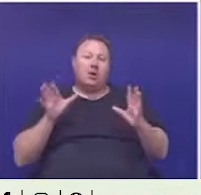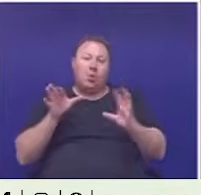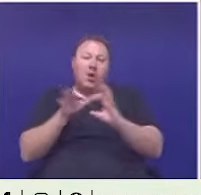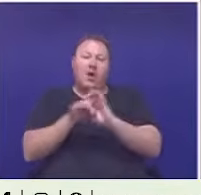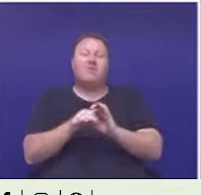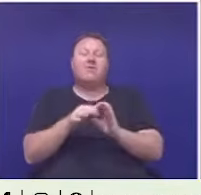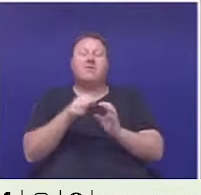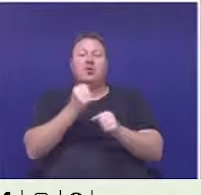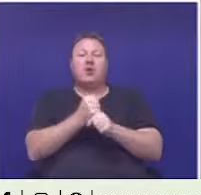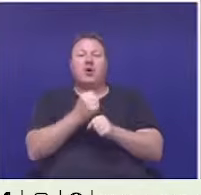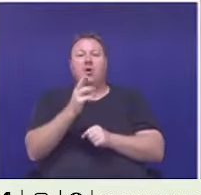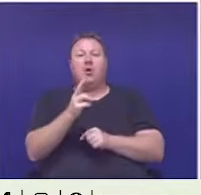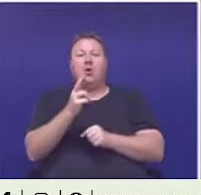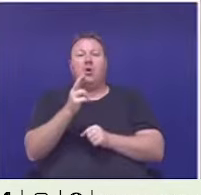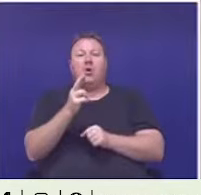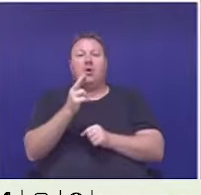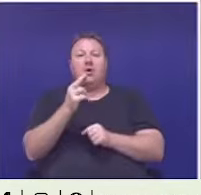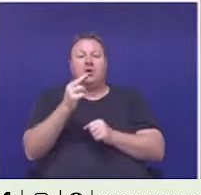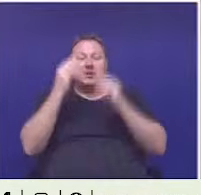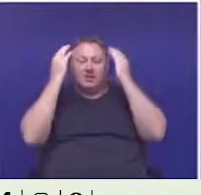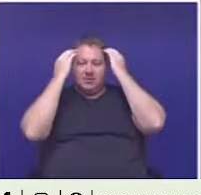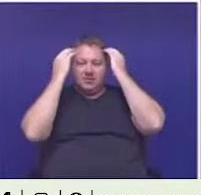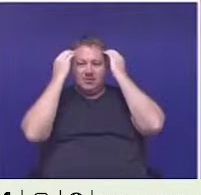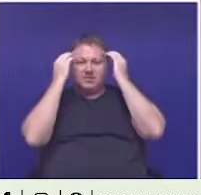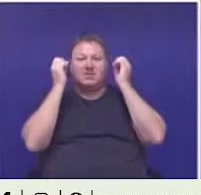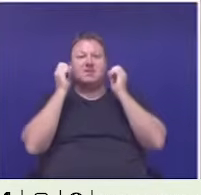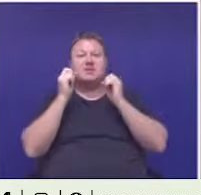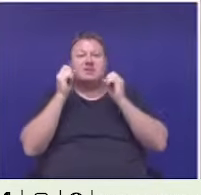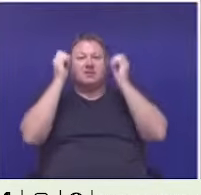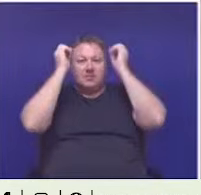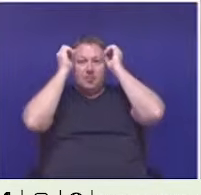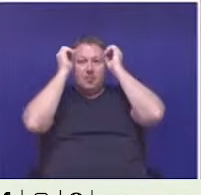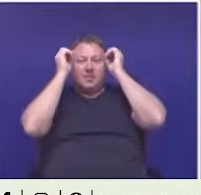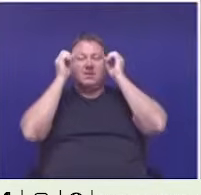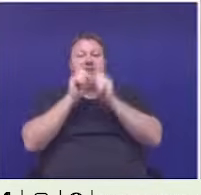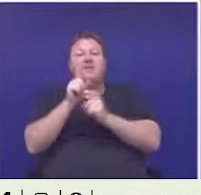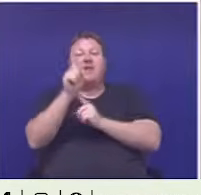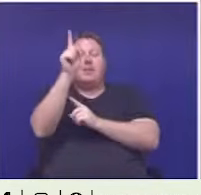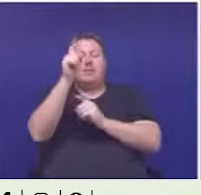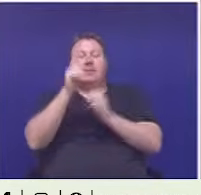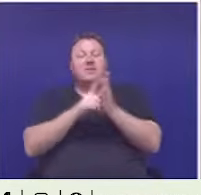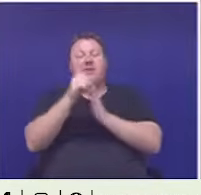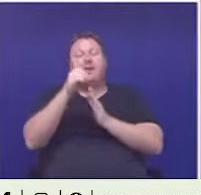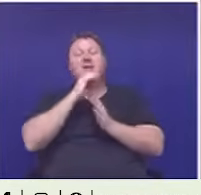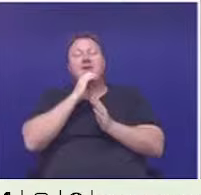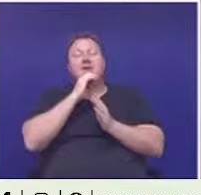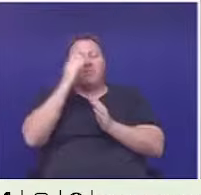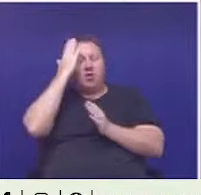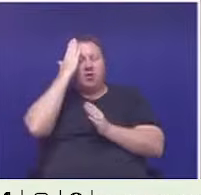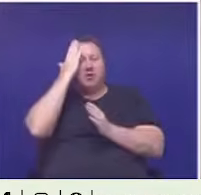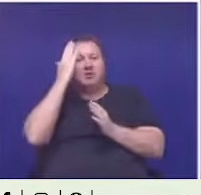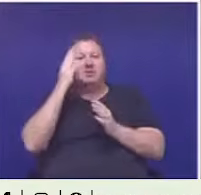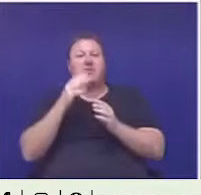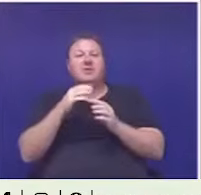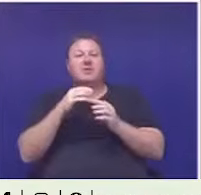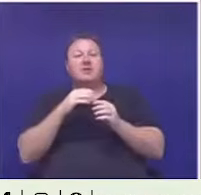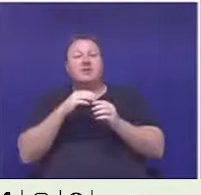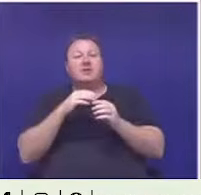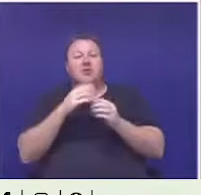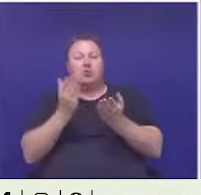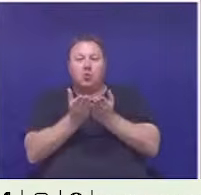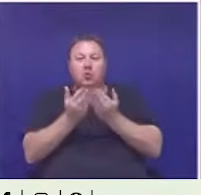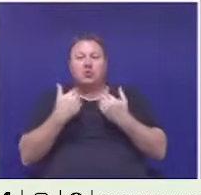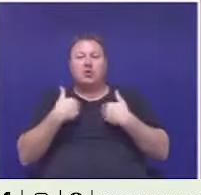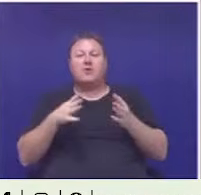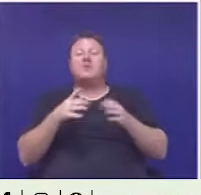to be cognitively developed enough to start schooling. But that has to be matched with qualified teachers,